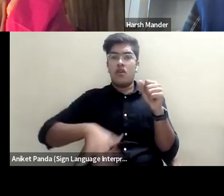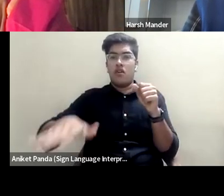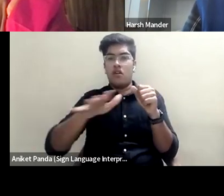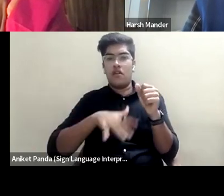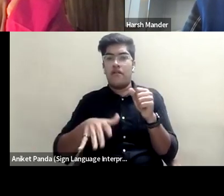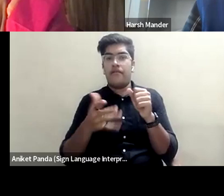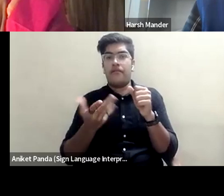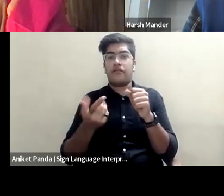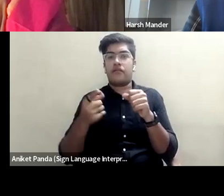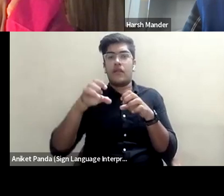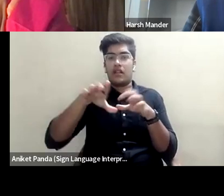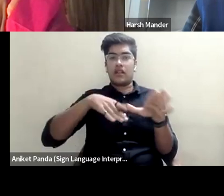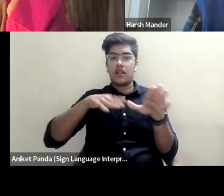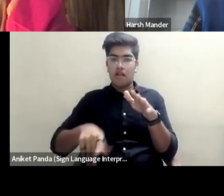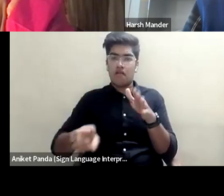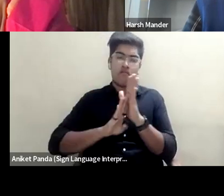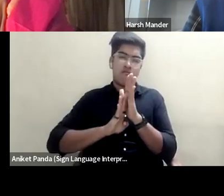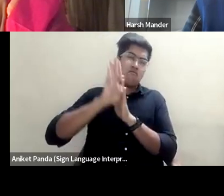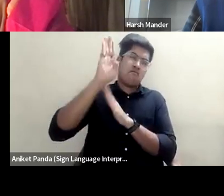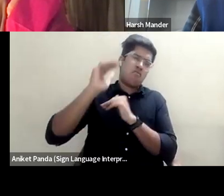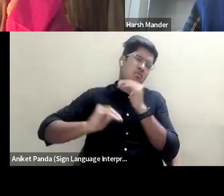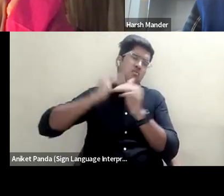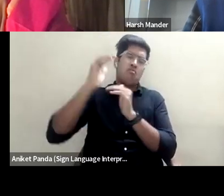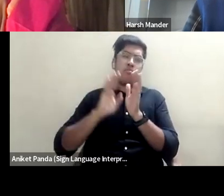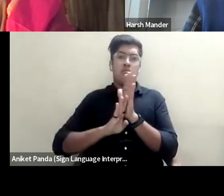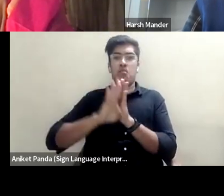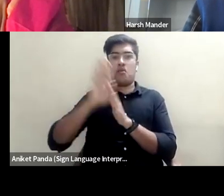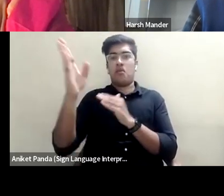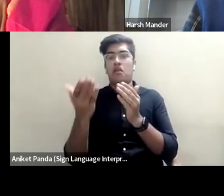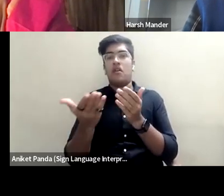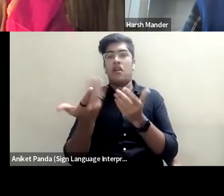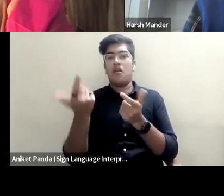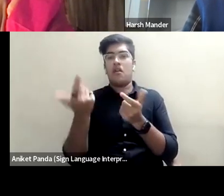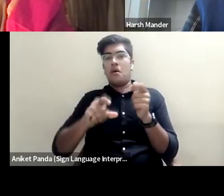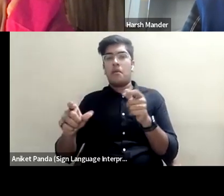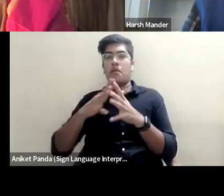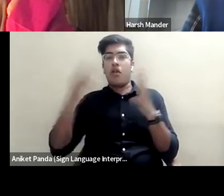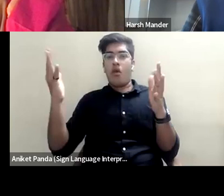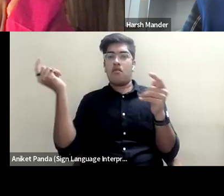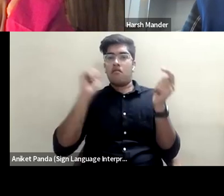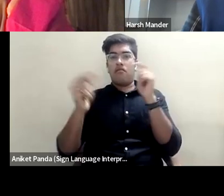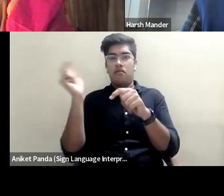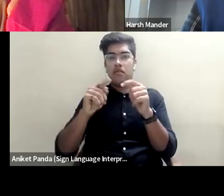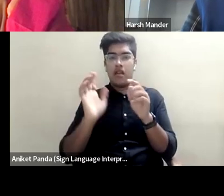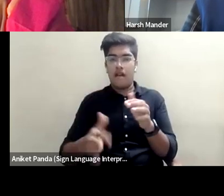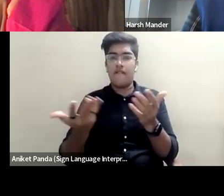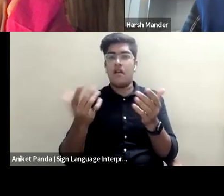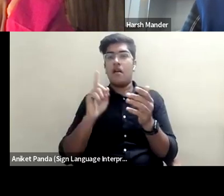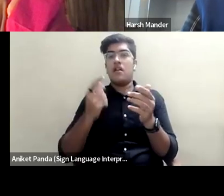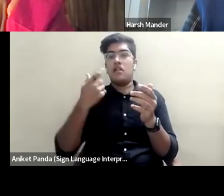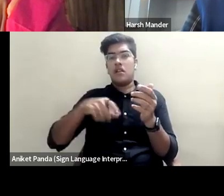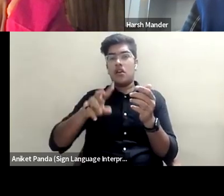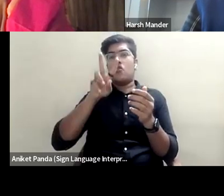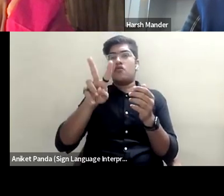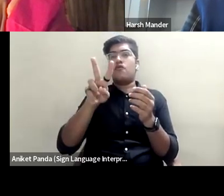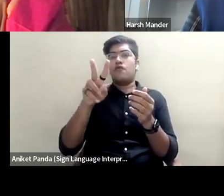have a city which has grown very fast. The migrants have come in very large numbers. They contribute to the wealth, but there are only 2 mosques.